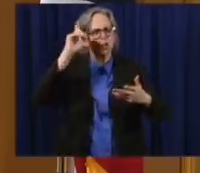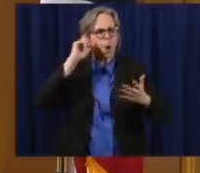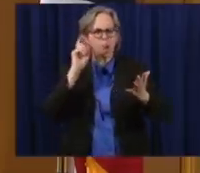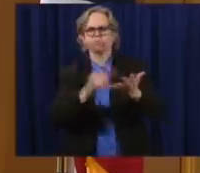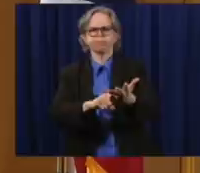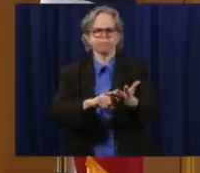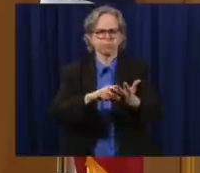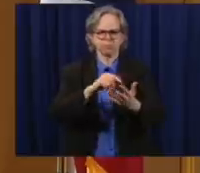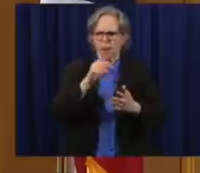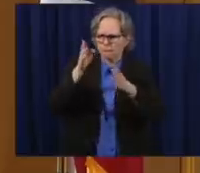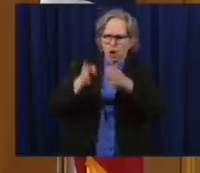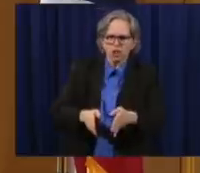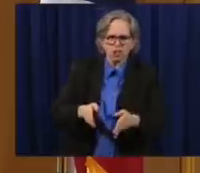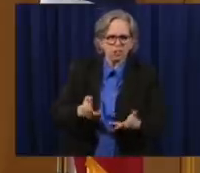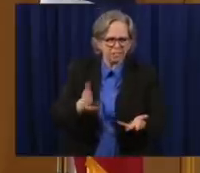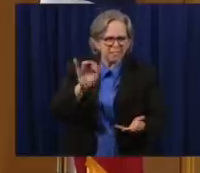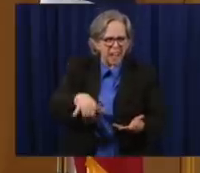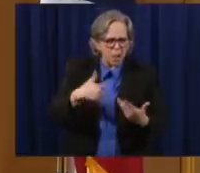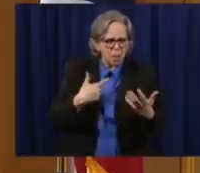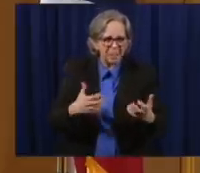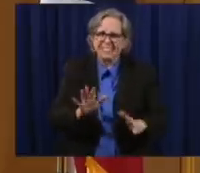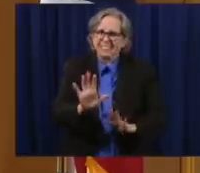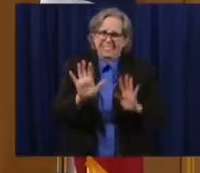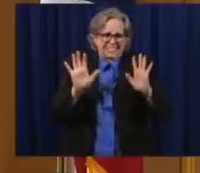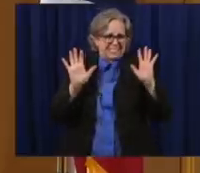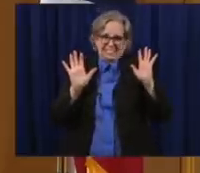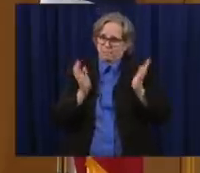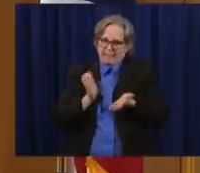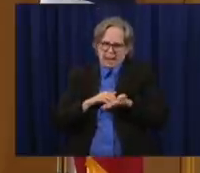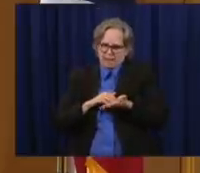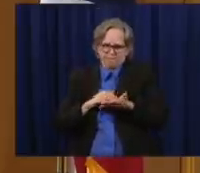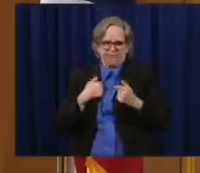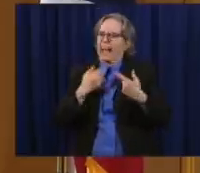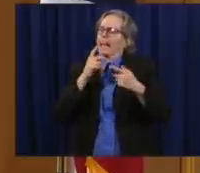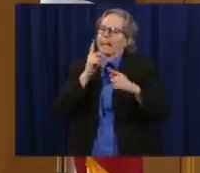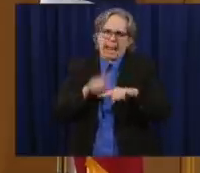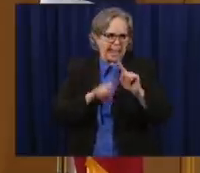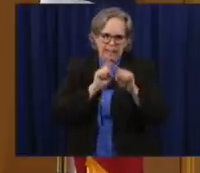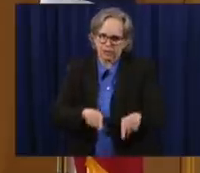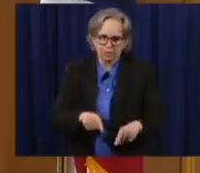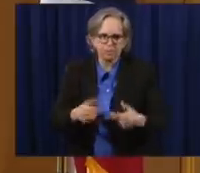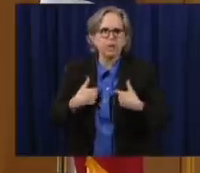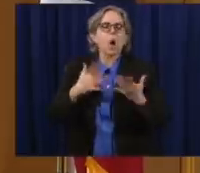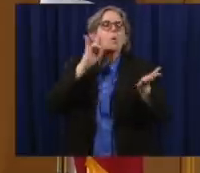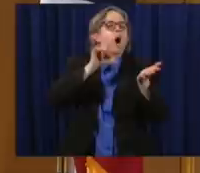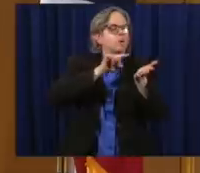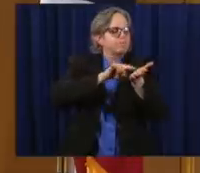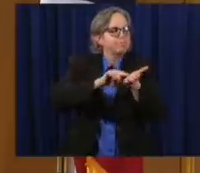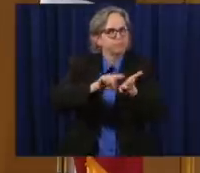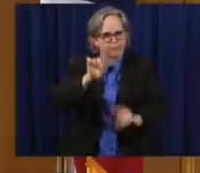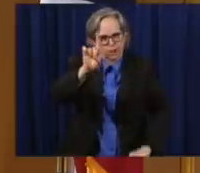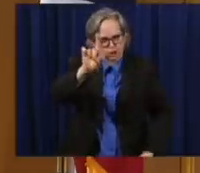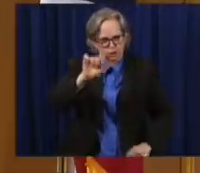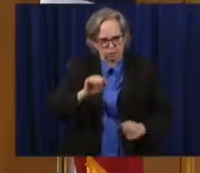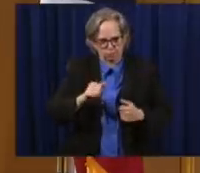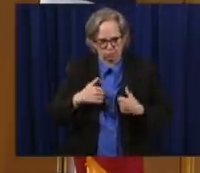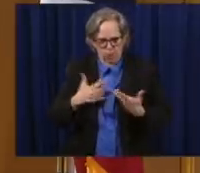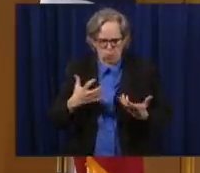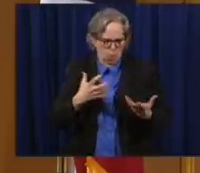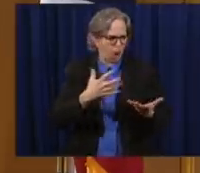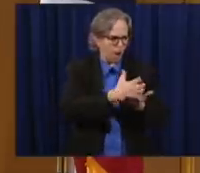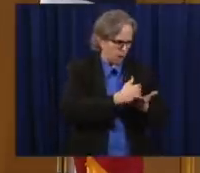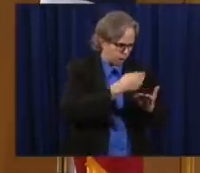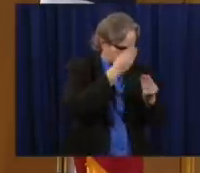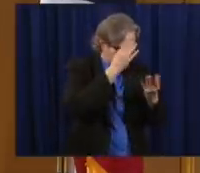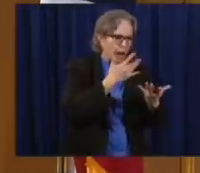not going to answer that today because I want to dig down on it. I want to look at the examples. I want to look at frankly, Randy, what the